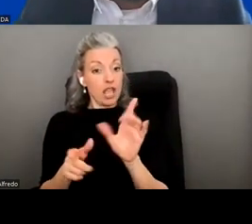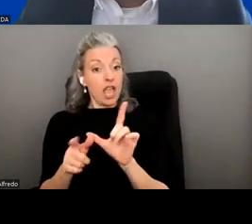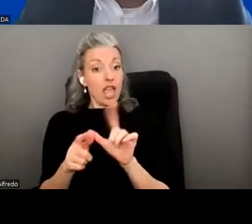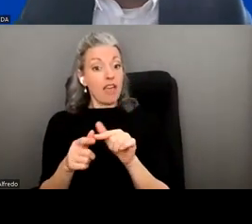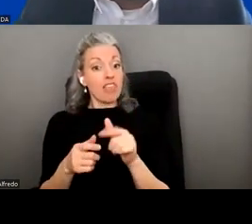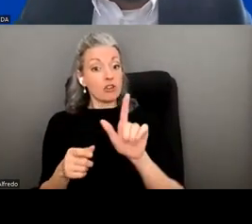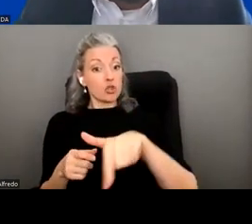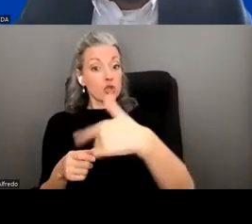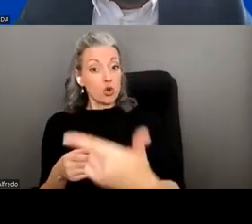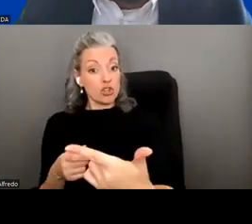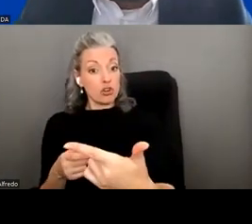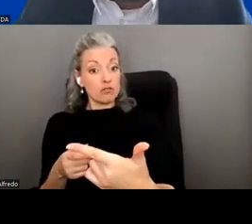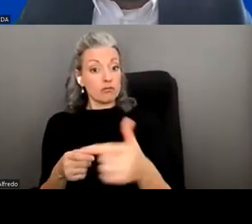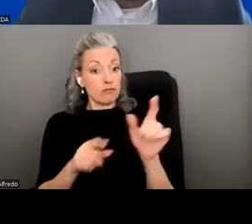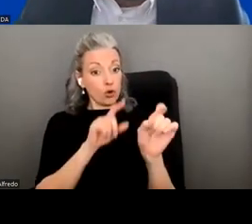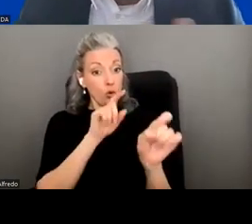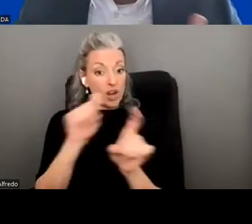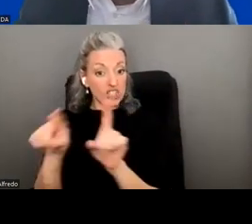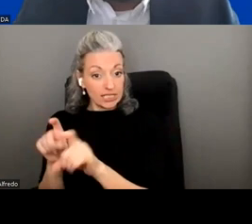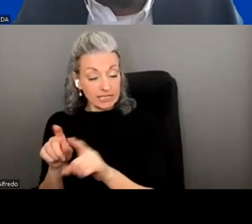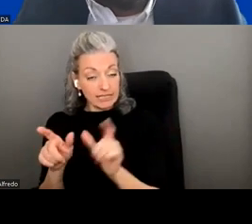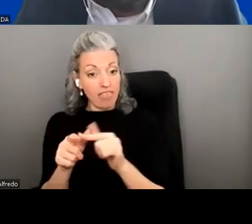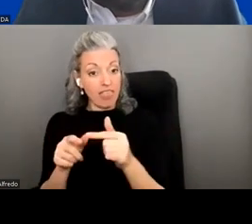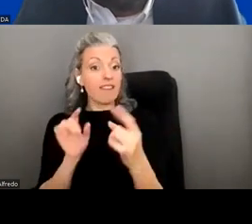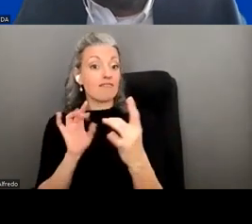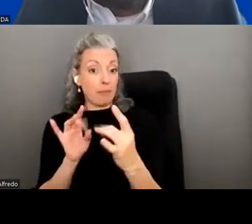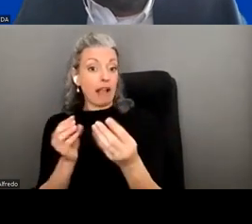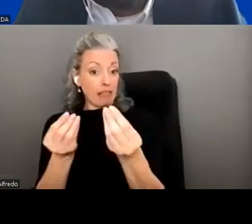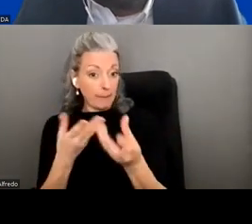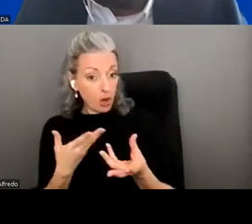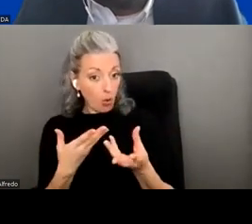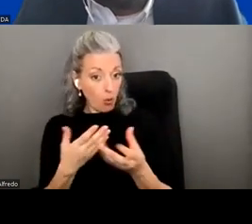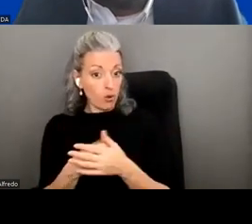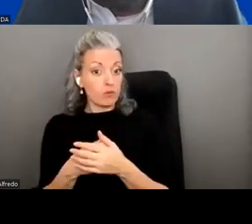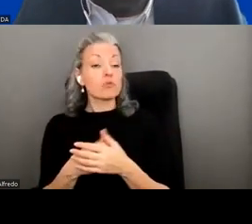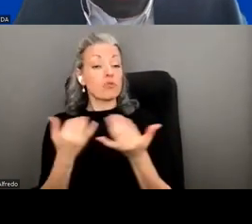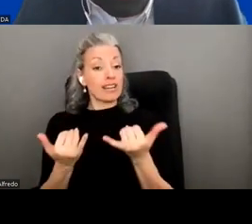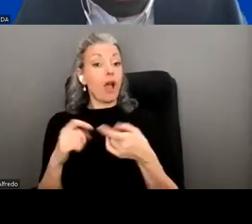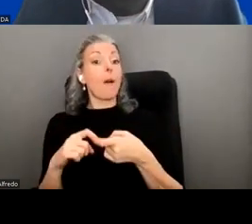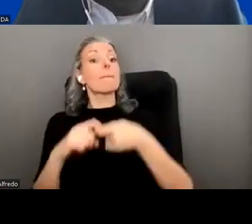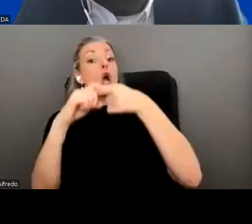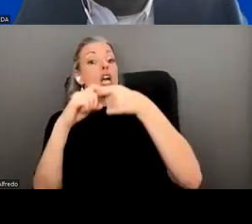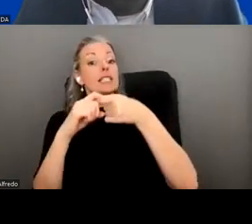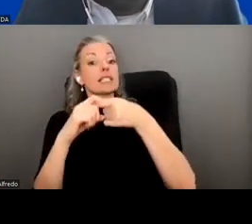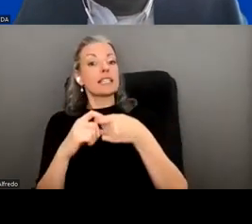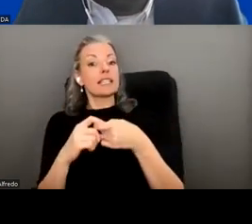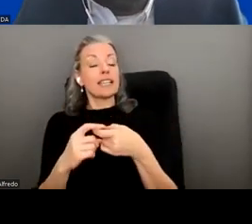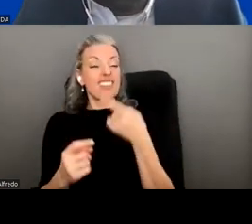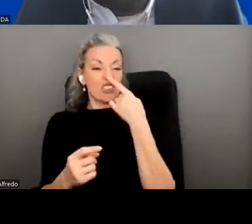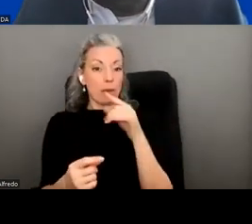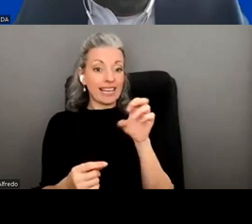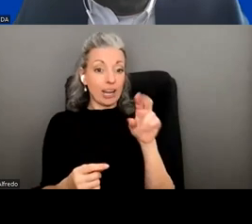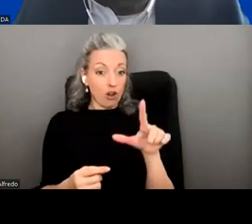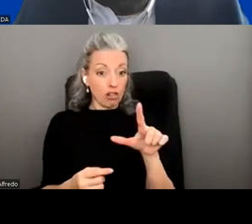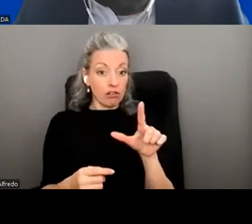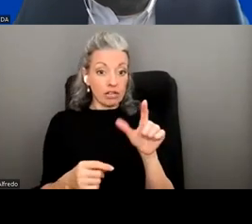questions and feedback. So anyways, I'm going to pause there, and I'd love to hear some feedback from the group. And Carol, if you could help me with hands because I'm sharing